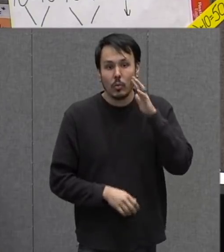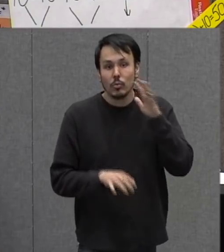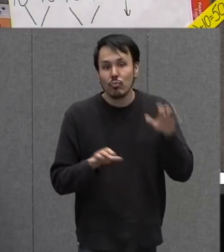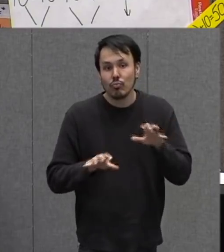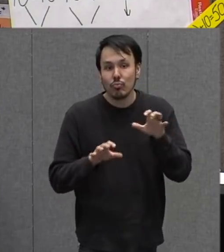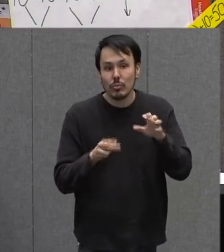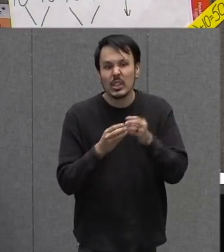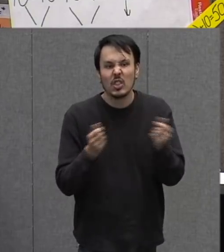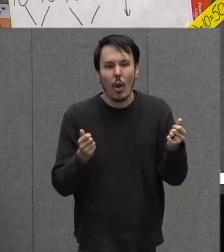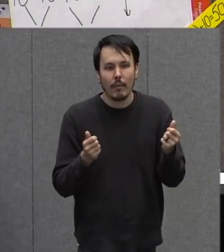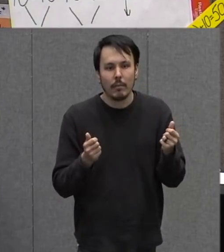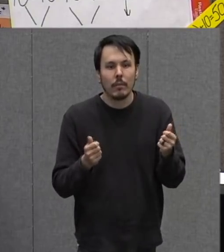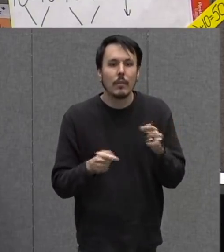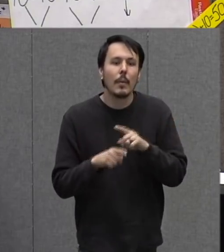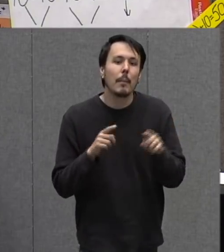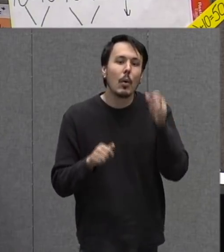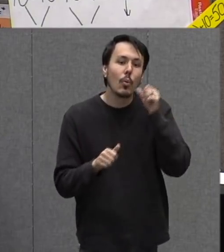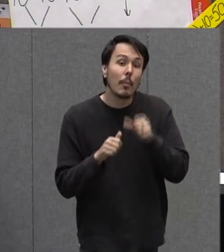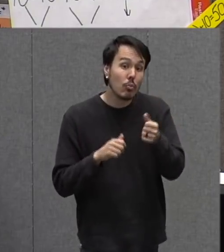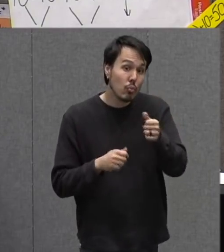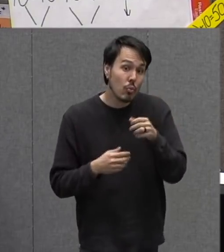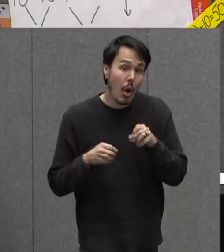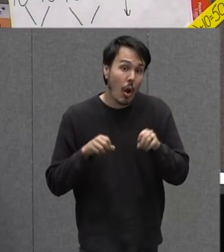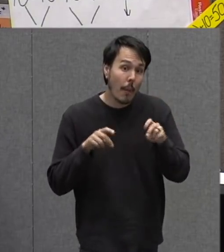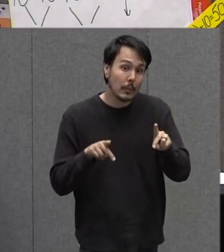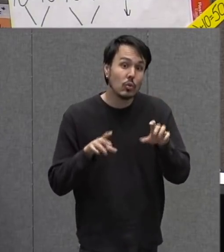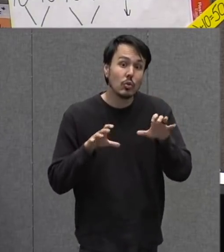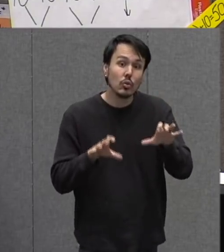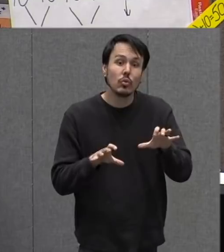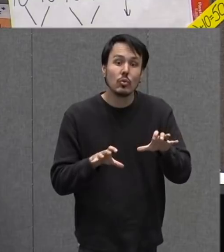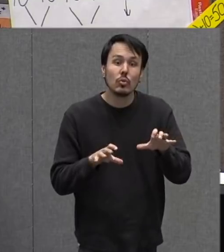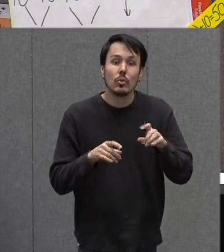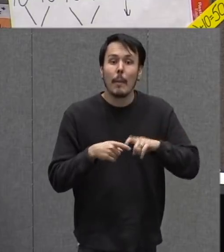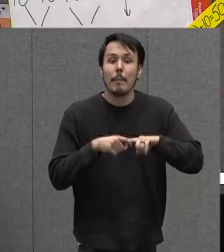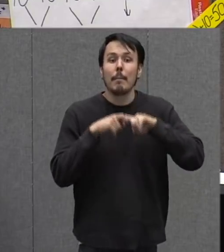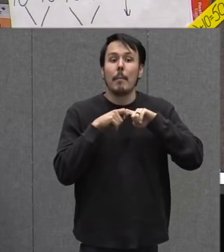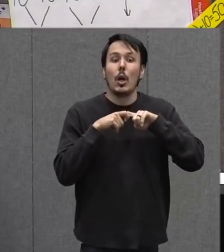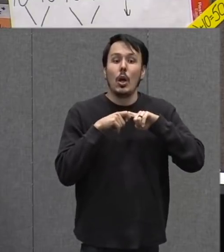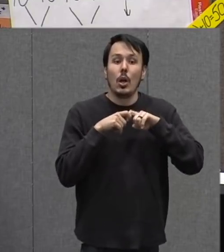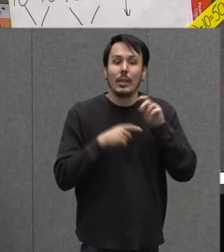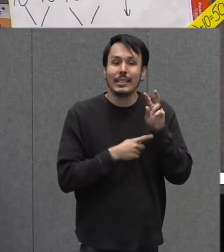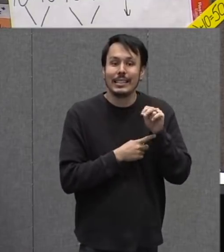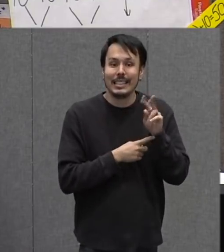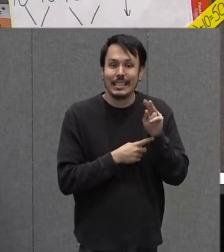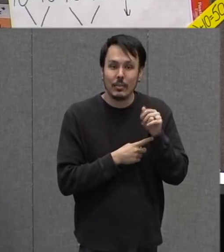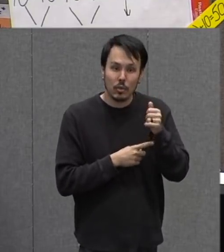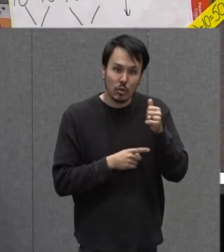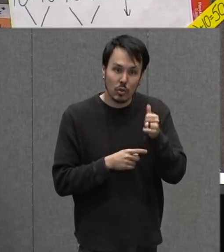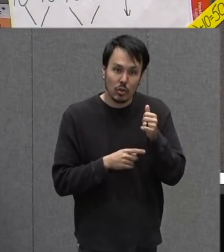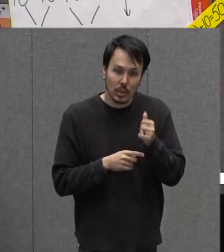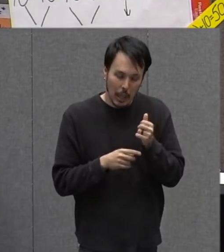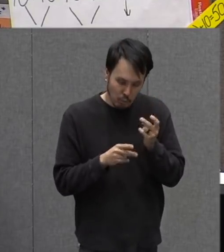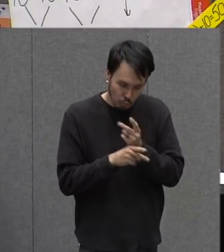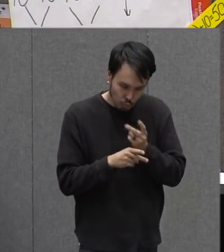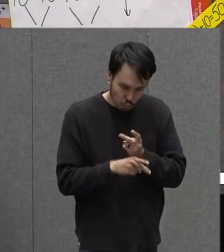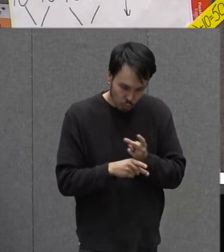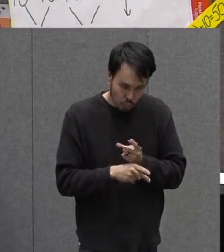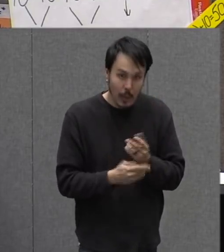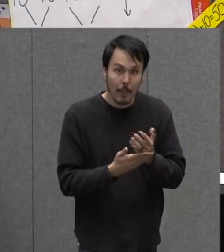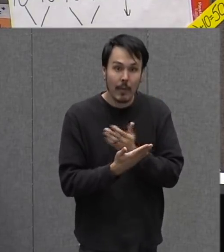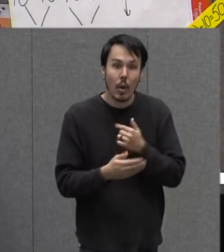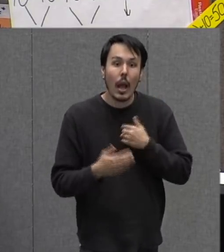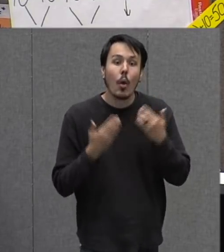person. But remember, you always have the opportunity to pause the TV and work on the problem before I start to solve it.